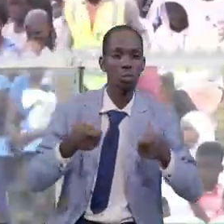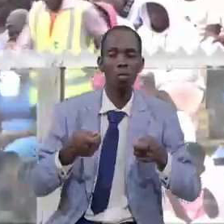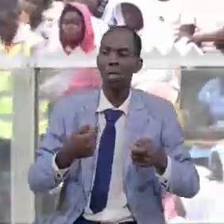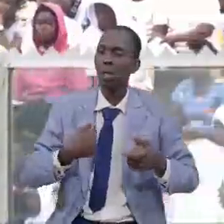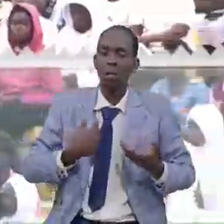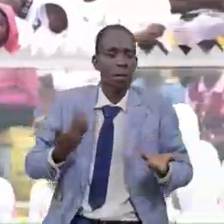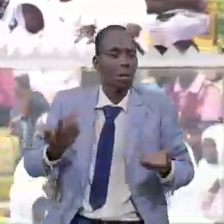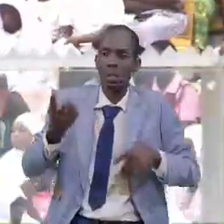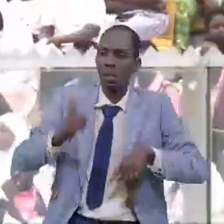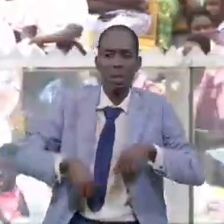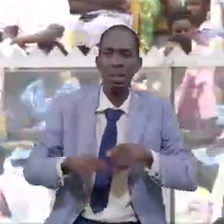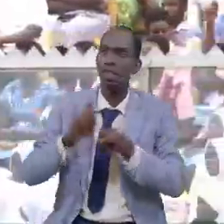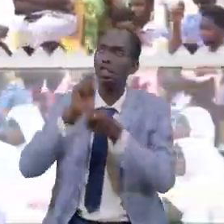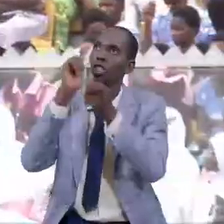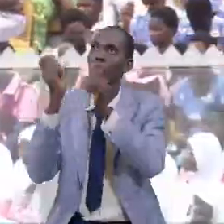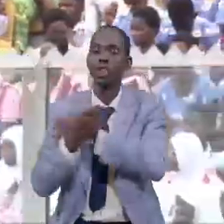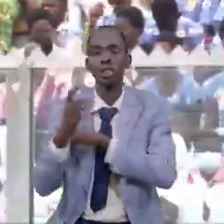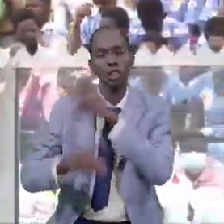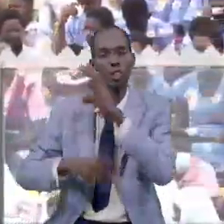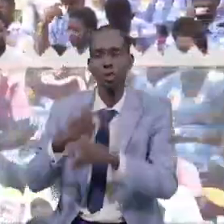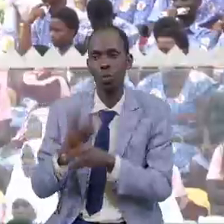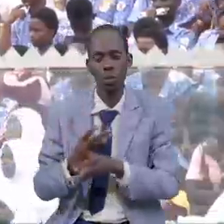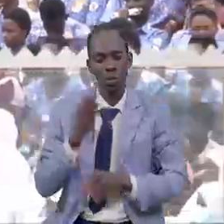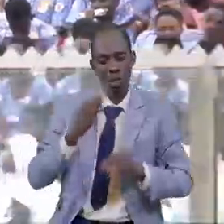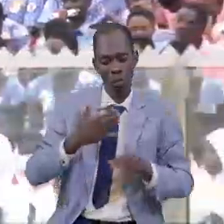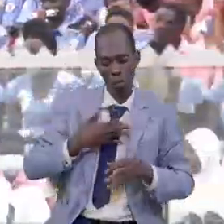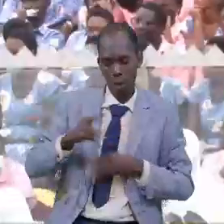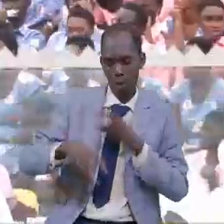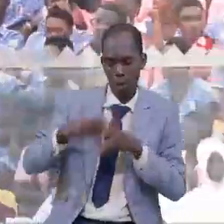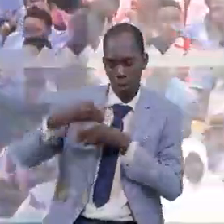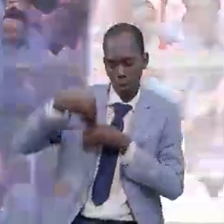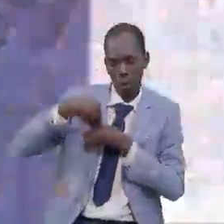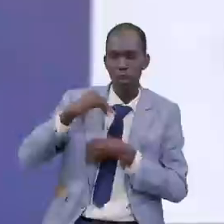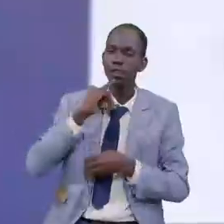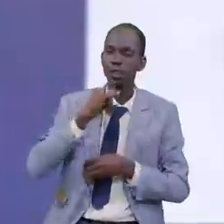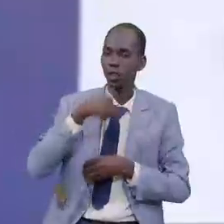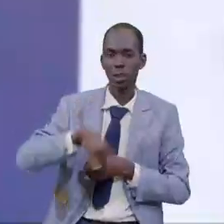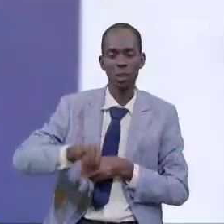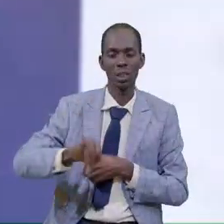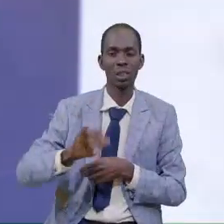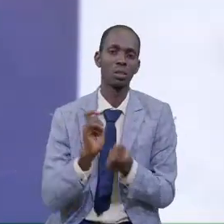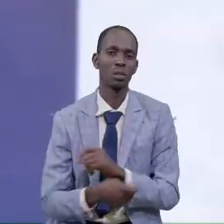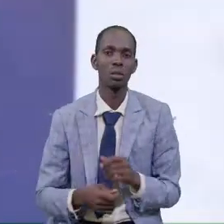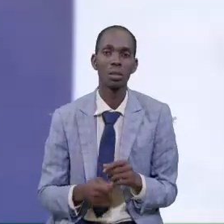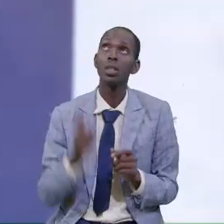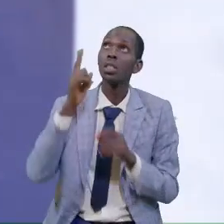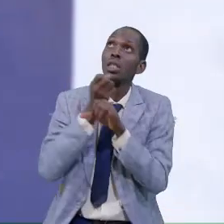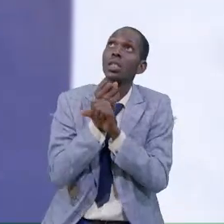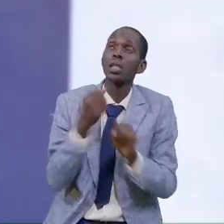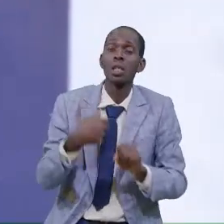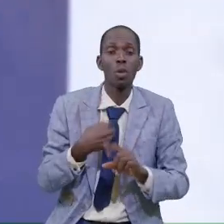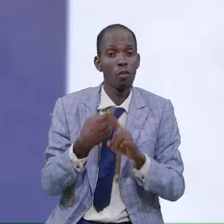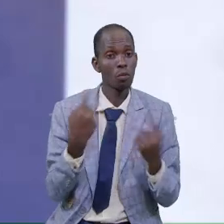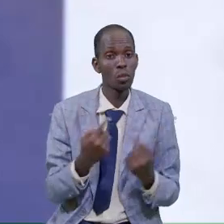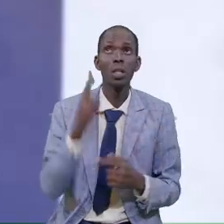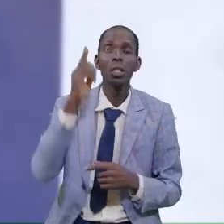the world inside me had not been changed. He saved me. Save me from sin. He will do it for you.